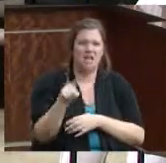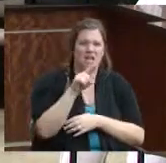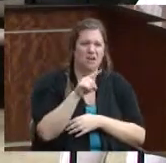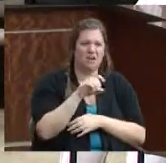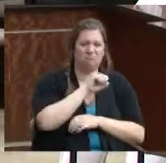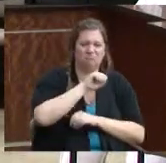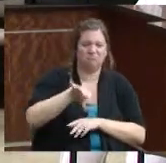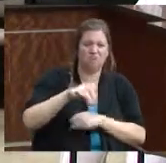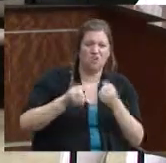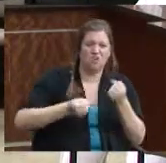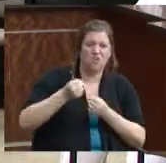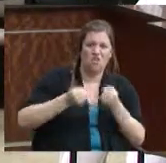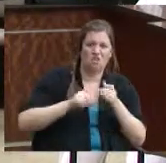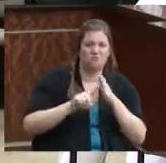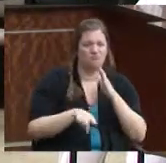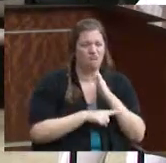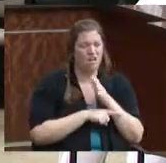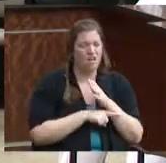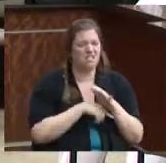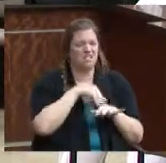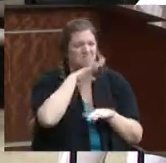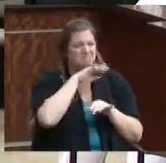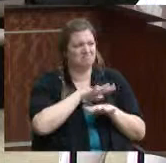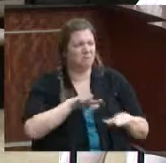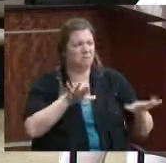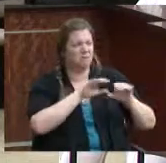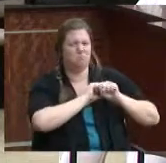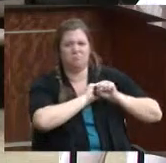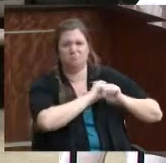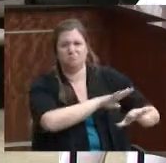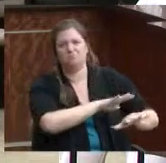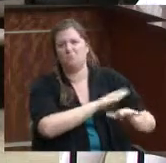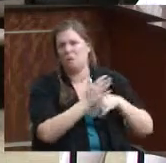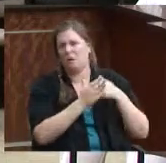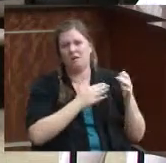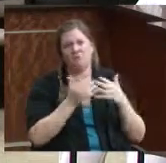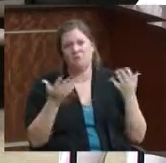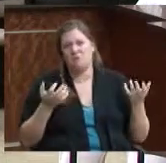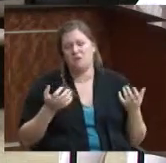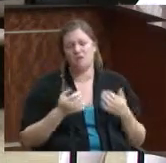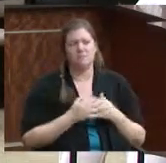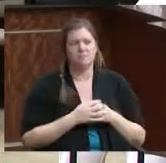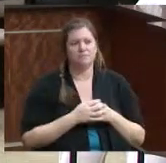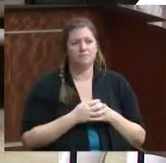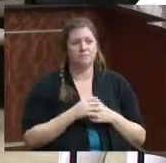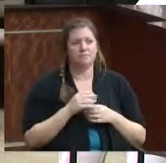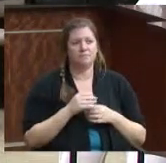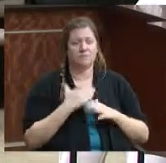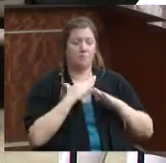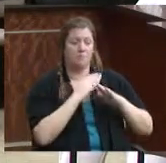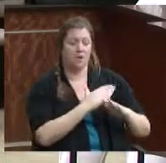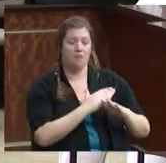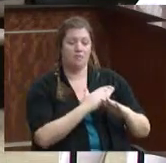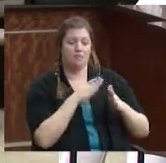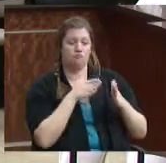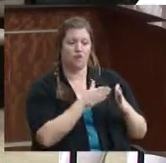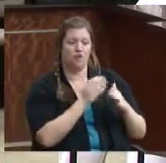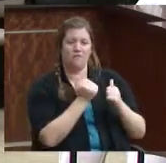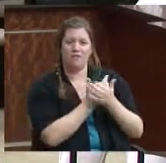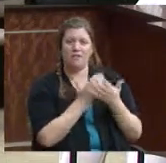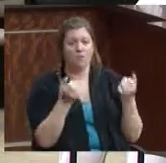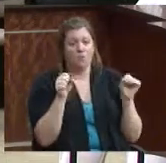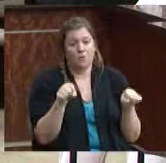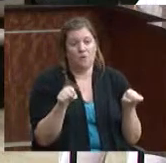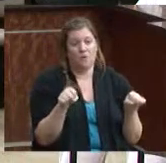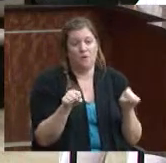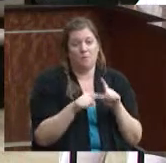abandoned cars to trash and just people dumping whatever. We blockaded the driveway. We did everything we